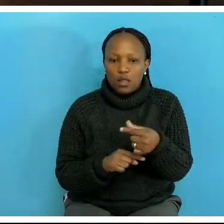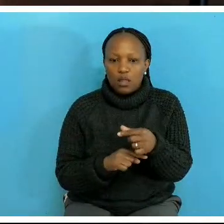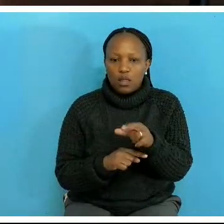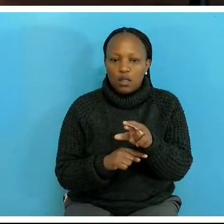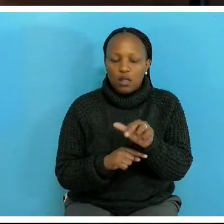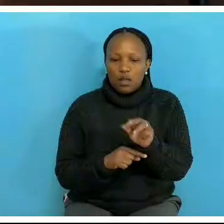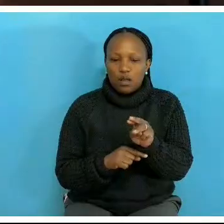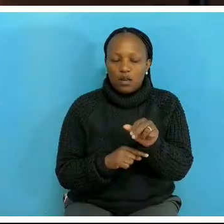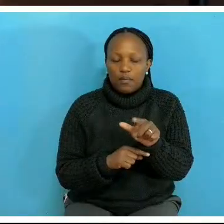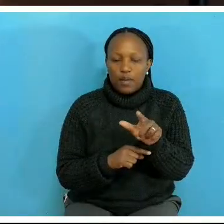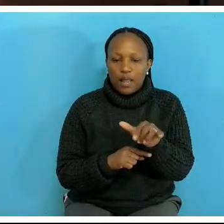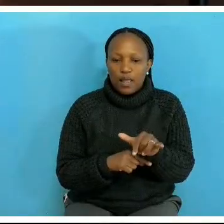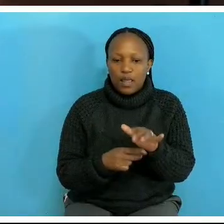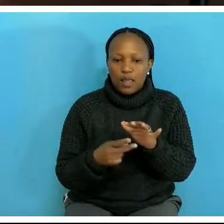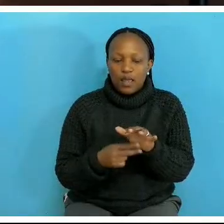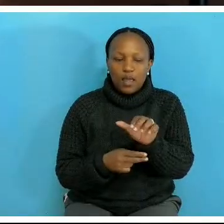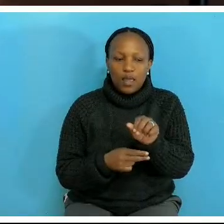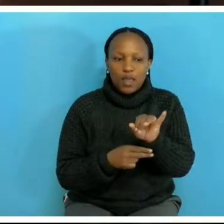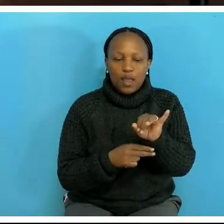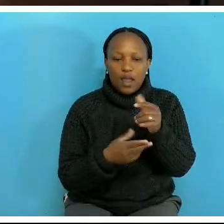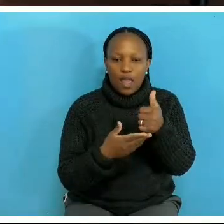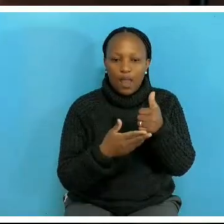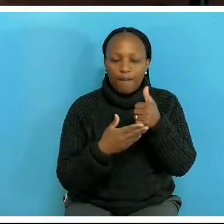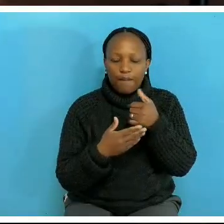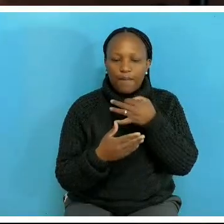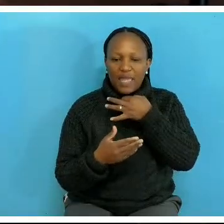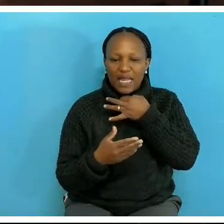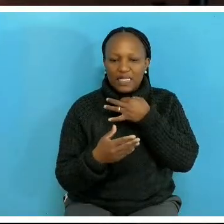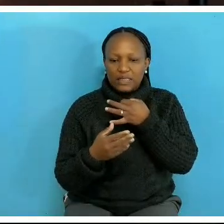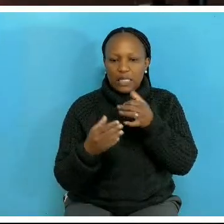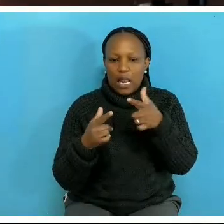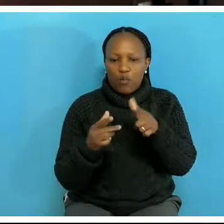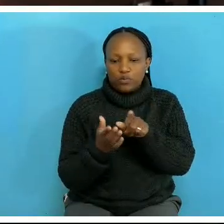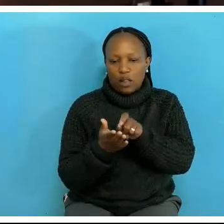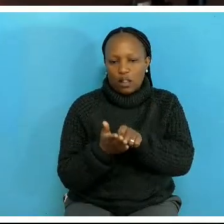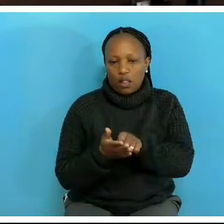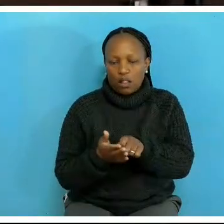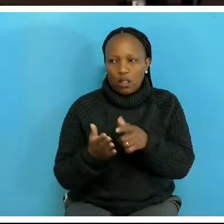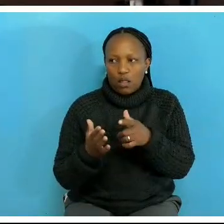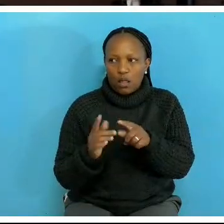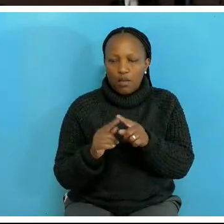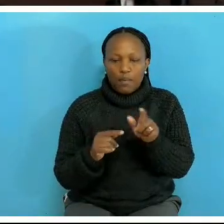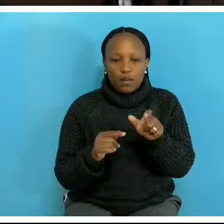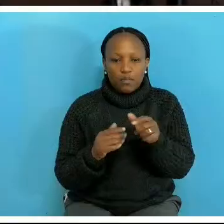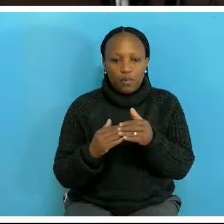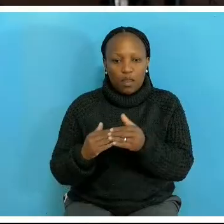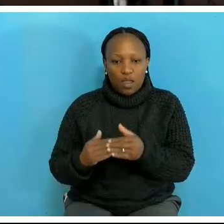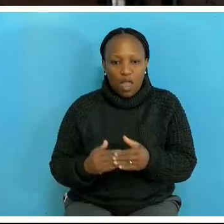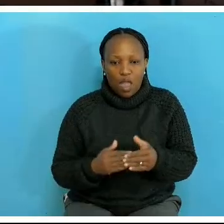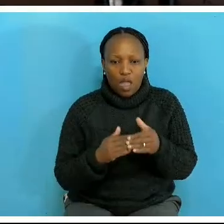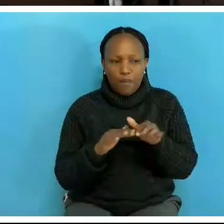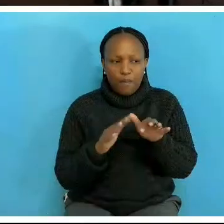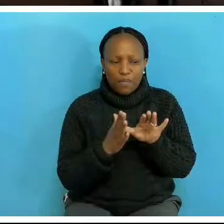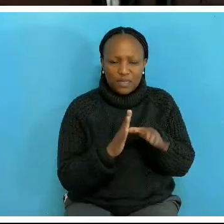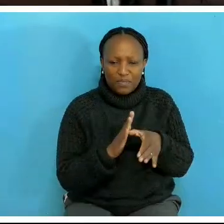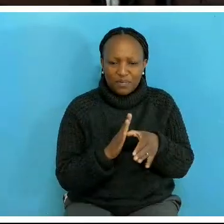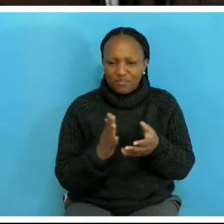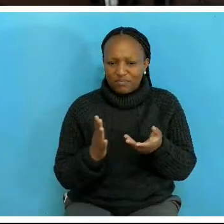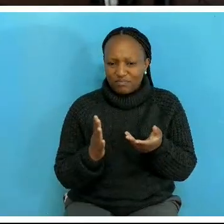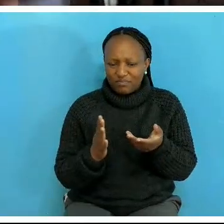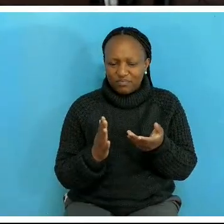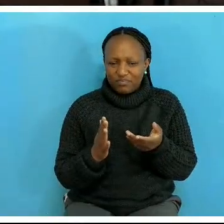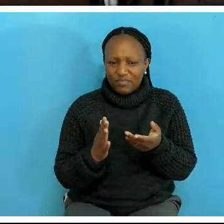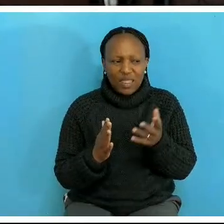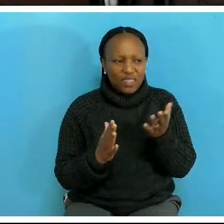an AI intelligence that helps us to fast-track the languages and other things. But no one cares about the disabled people. But it's there